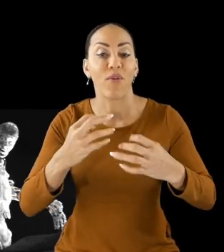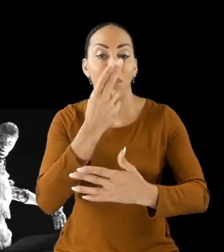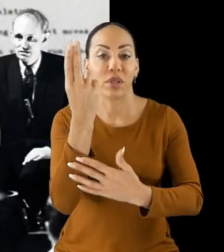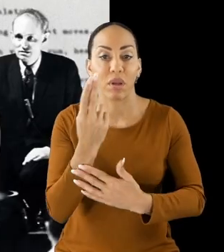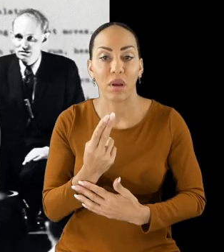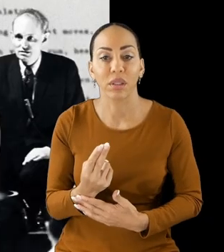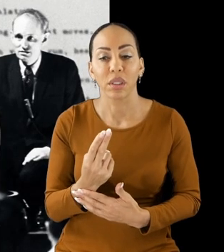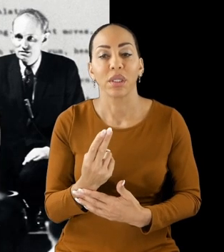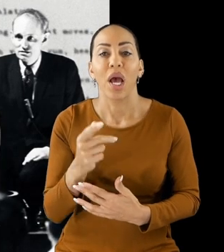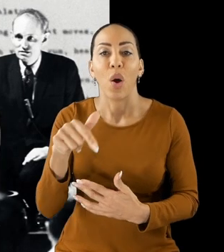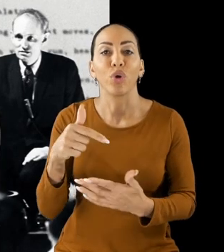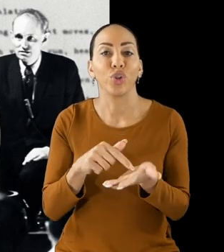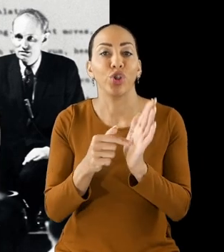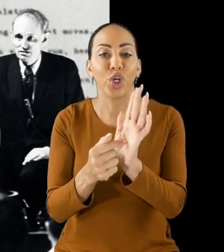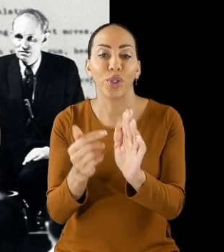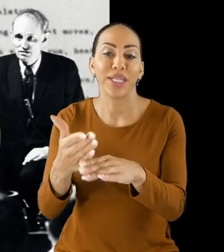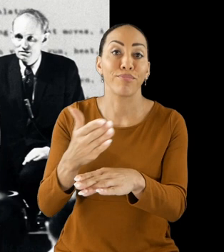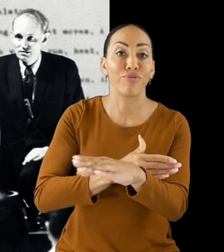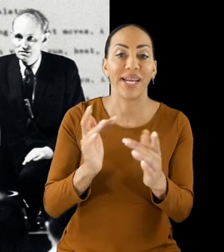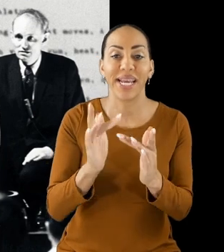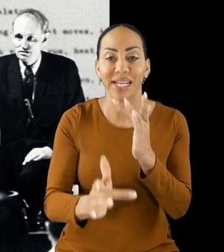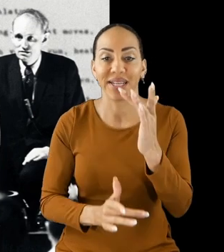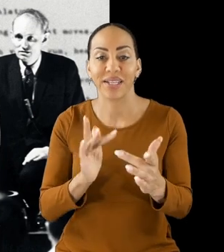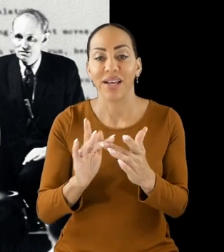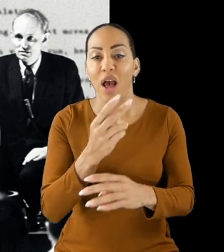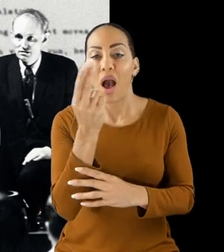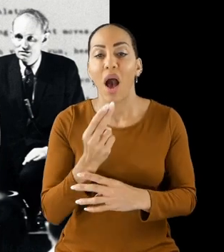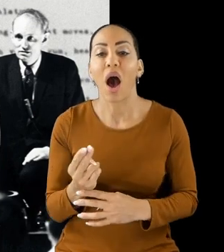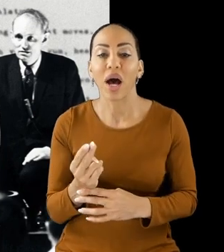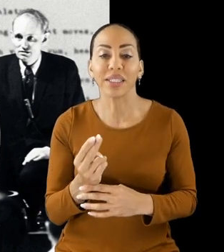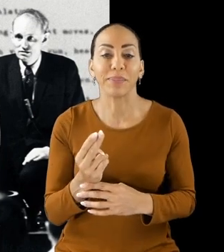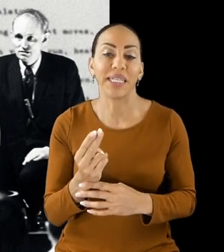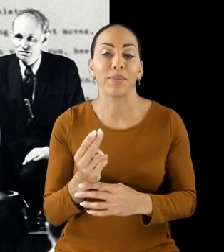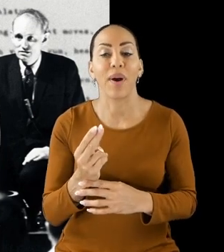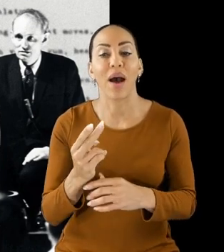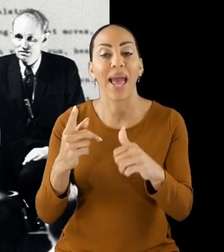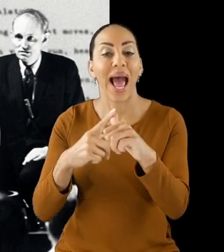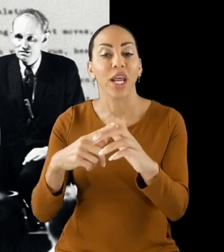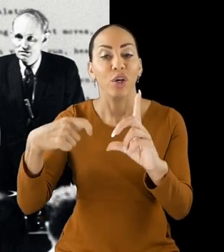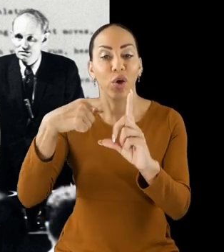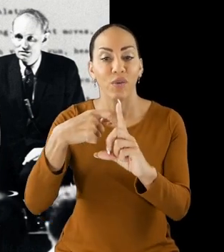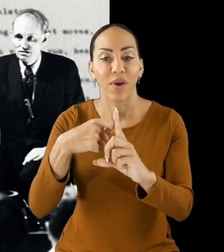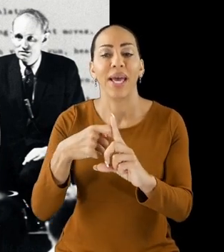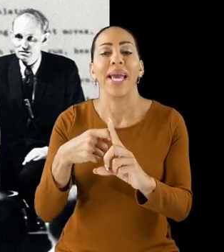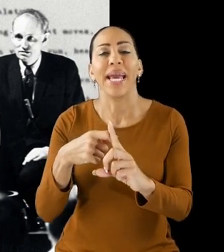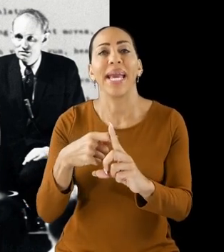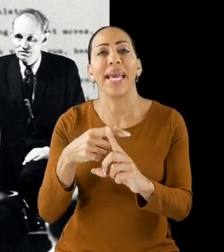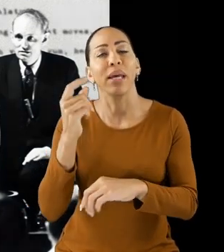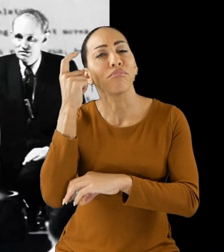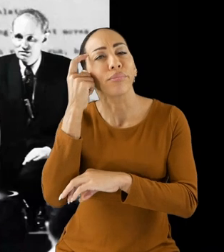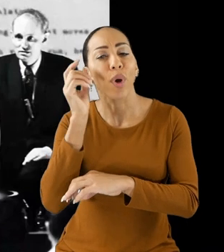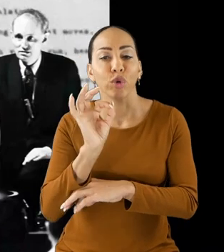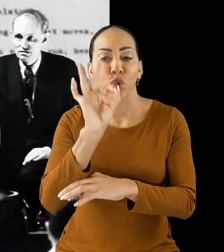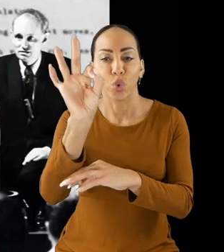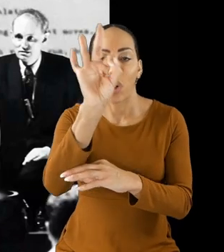arts. I'm going to begin with this pre-internet piece by art science pioneer Billy Cluver. He asked all these questions, and they're